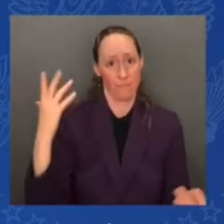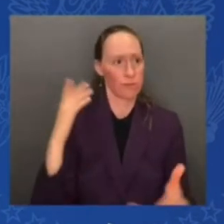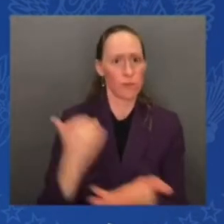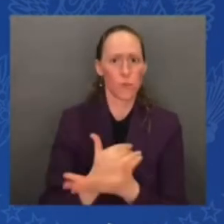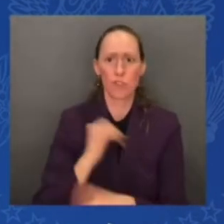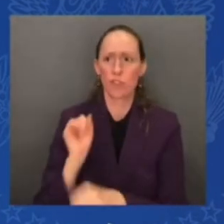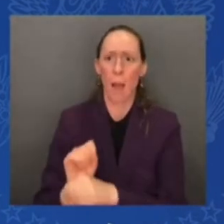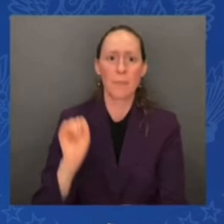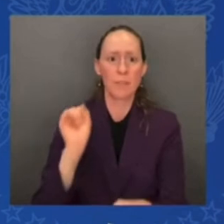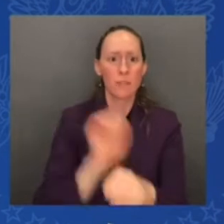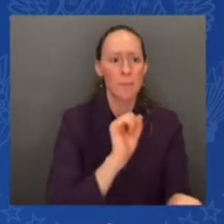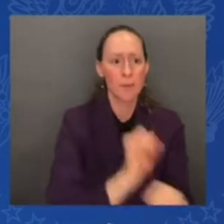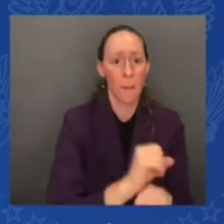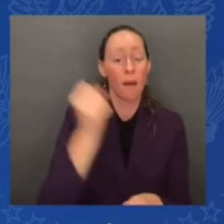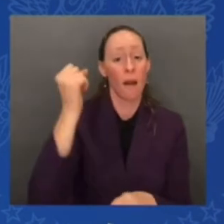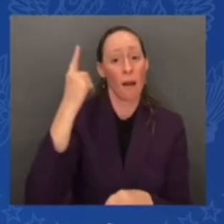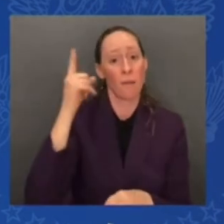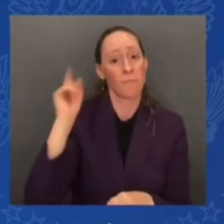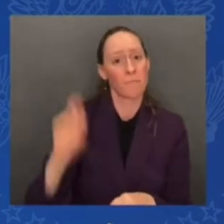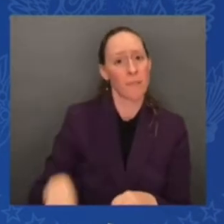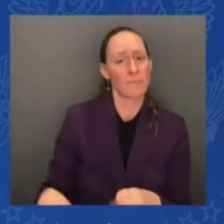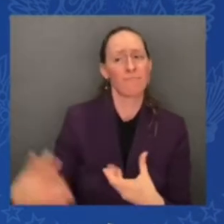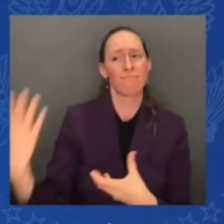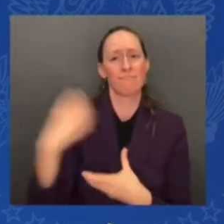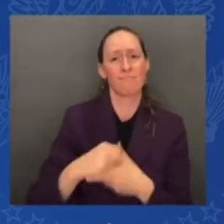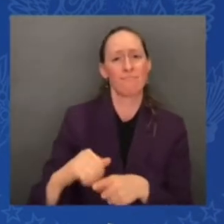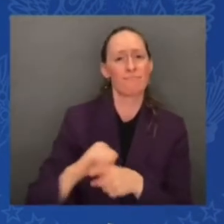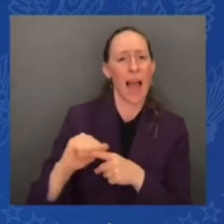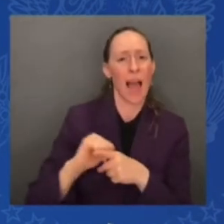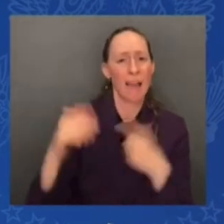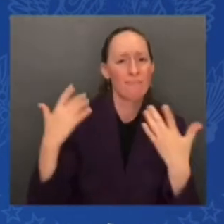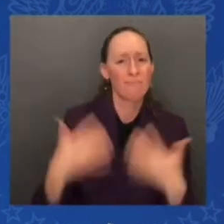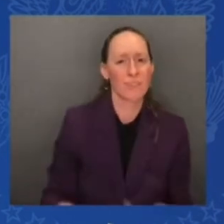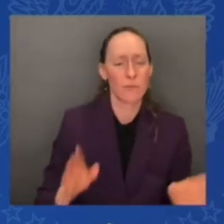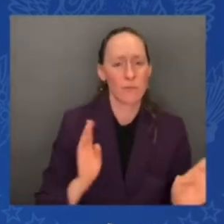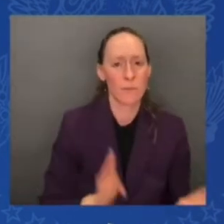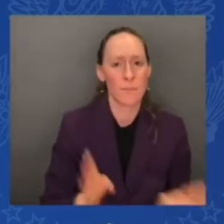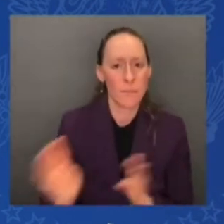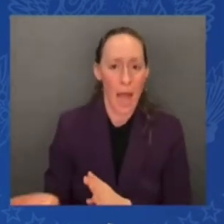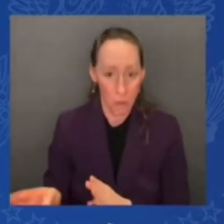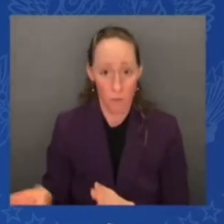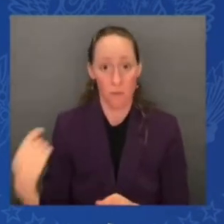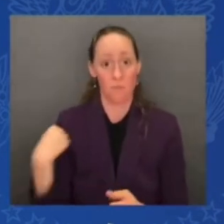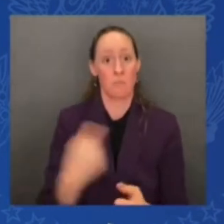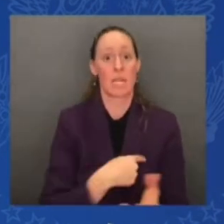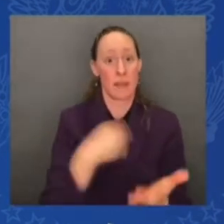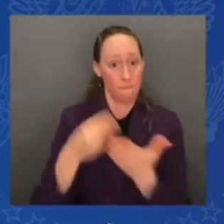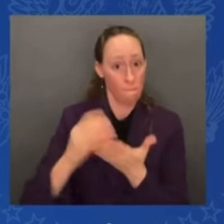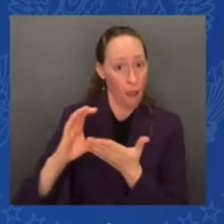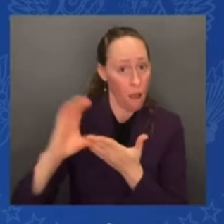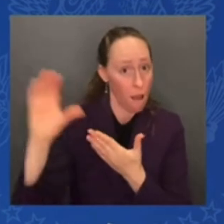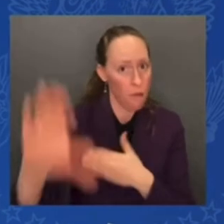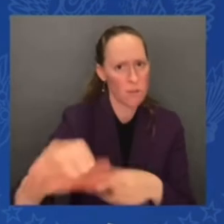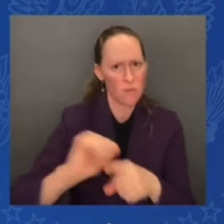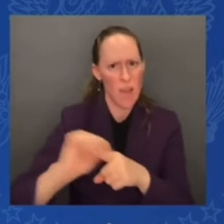we're funding the mobile training unit run by the Plumbers and Pipefitters Union, UA Local Sports Club.